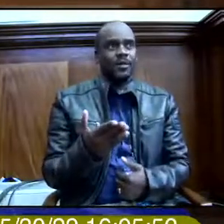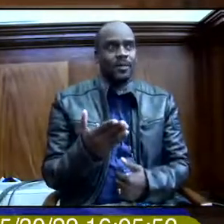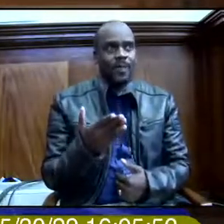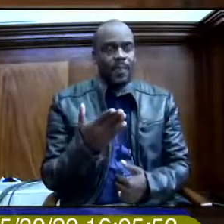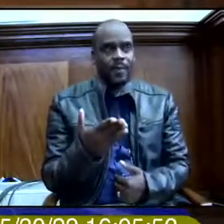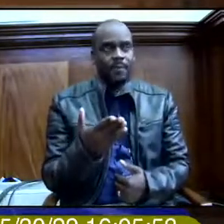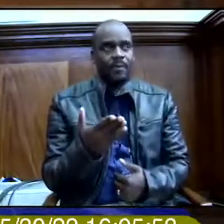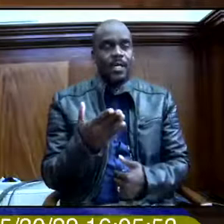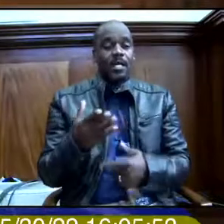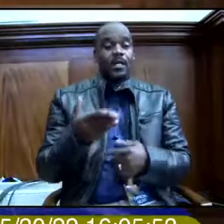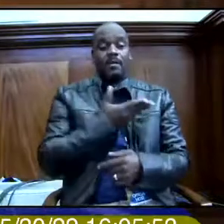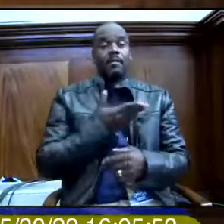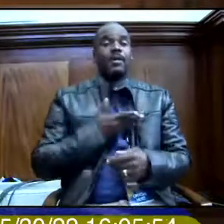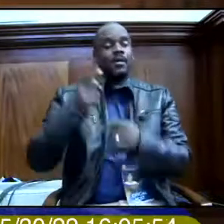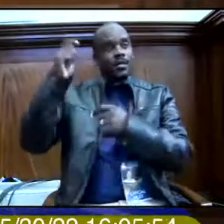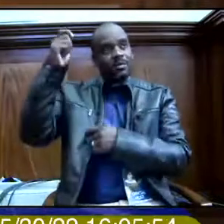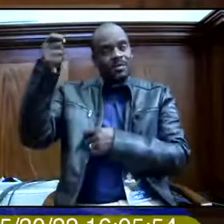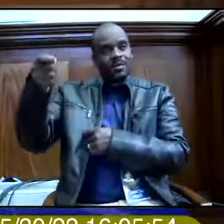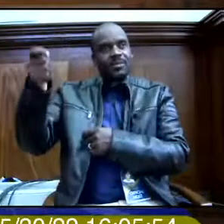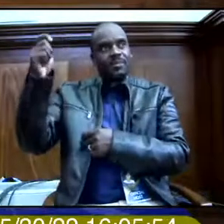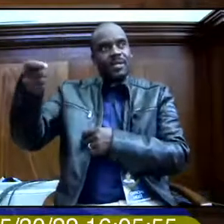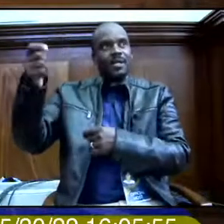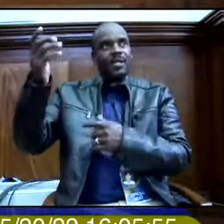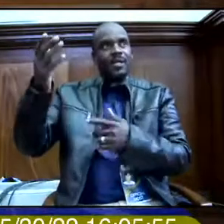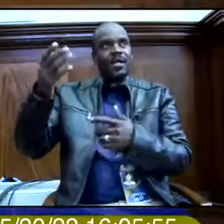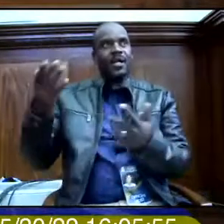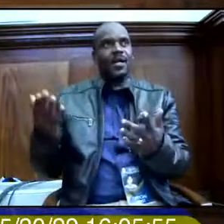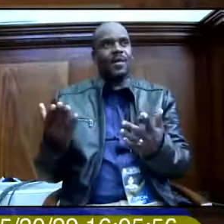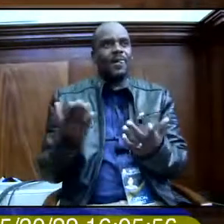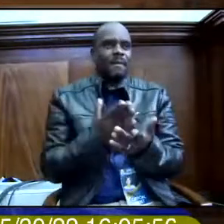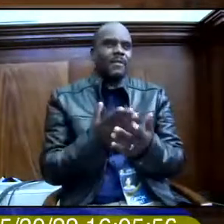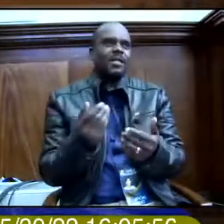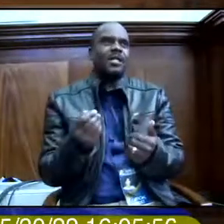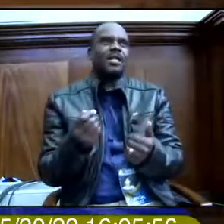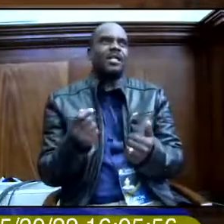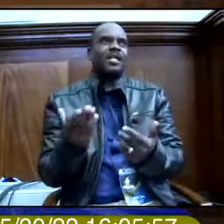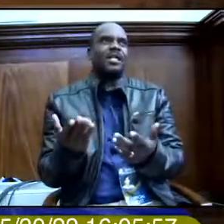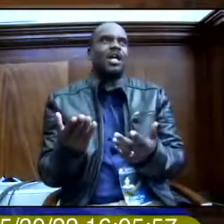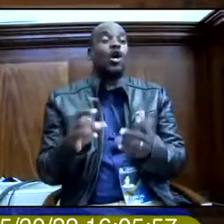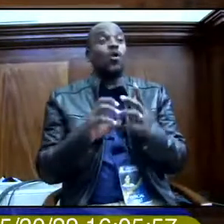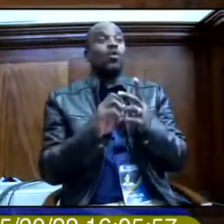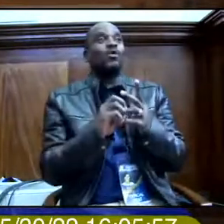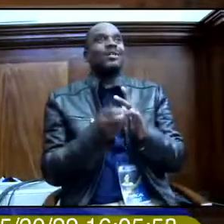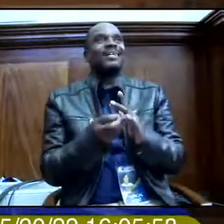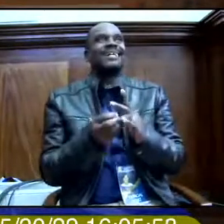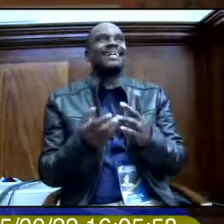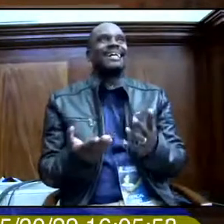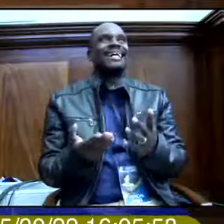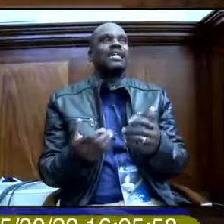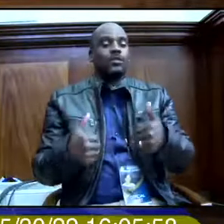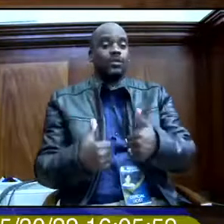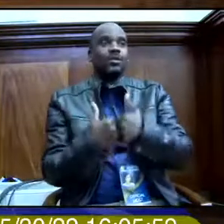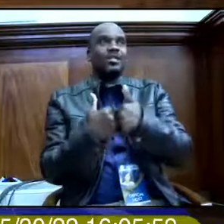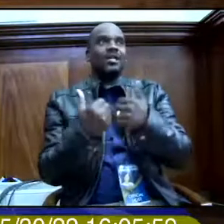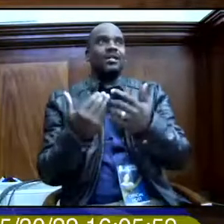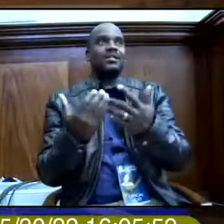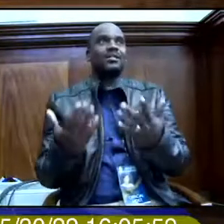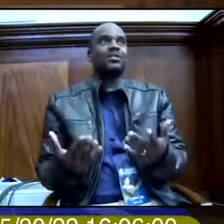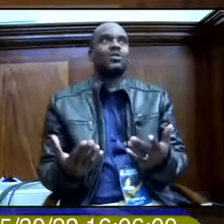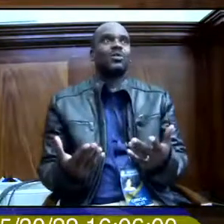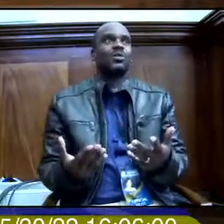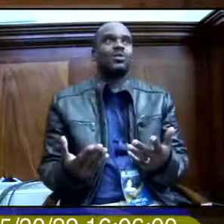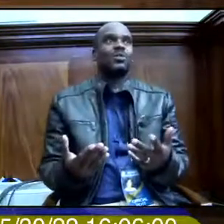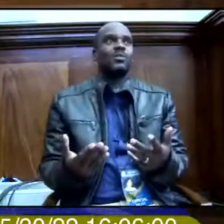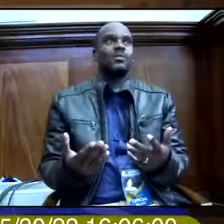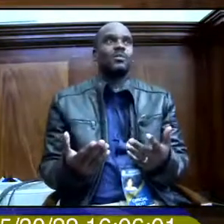madam speaker we are saying how do you ensure part of a you know challenge you are confronted is how to ensure that the state capacity